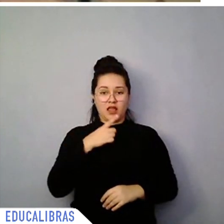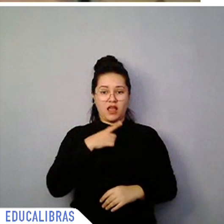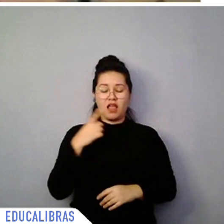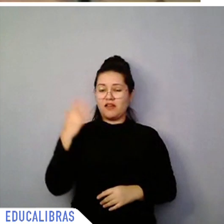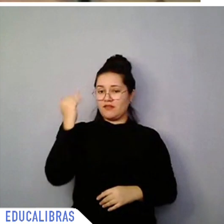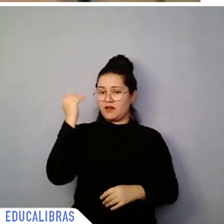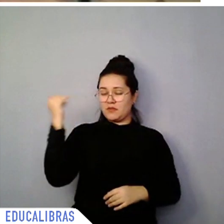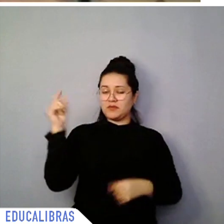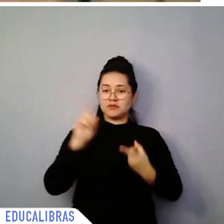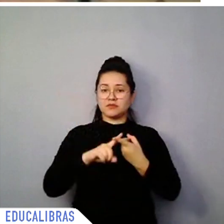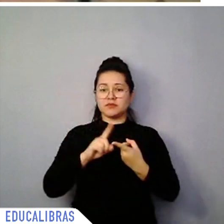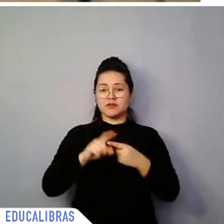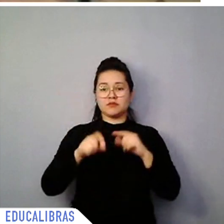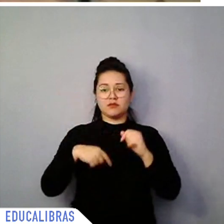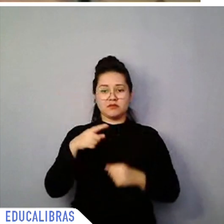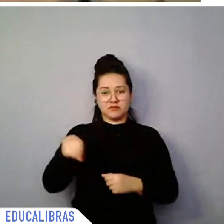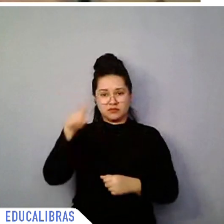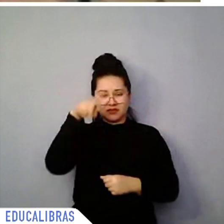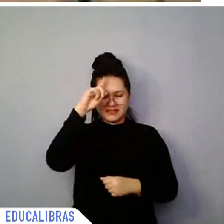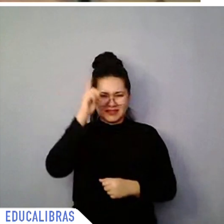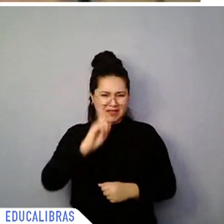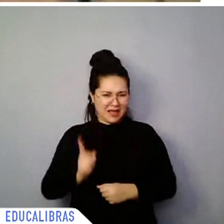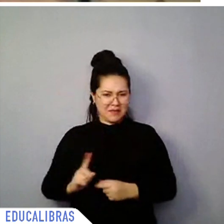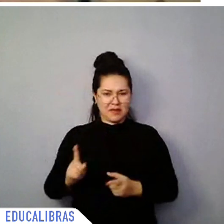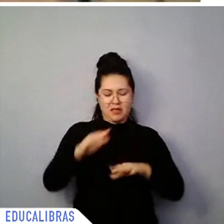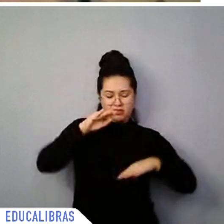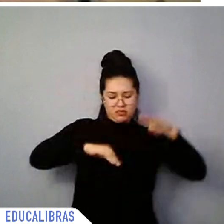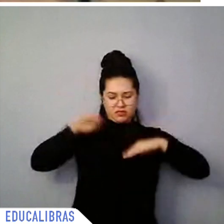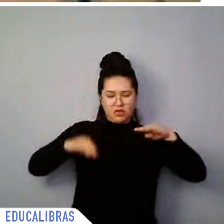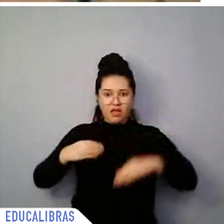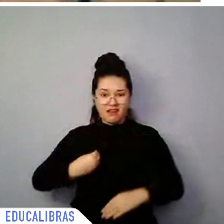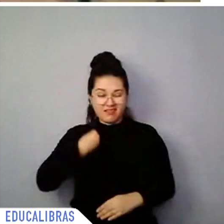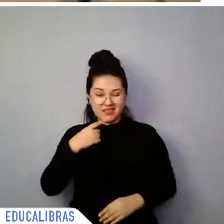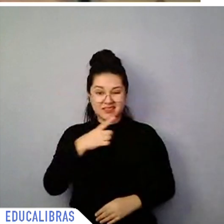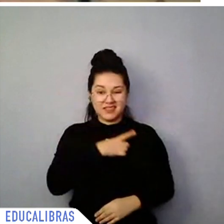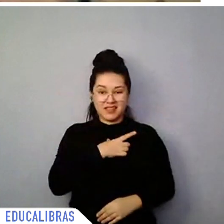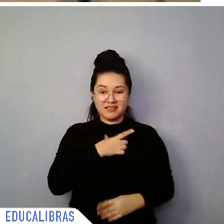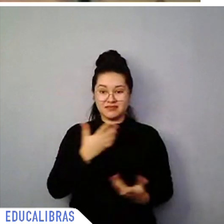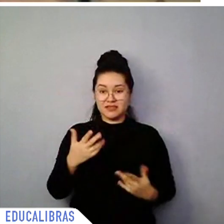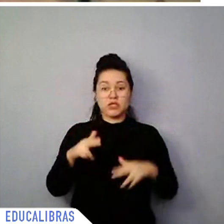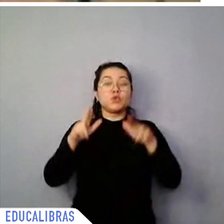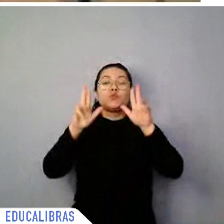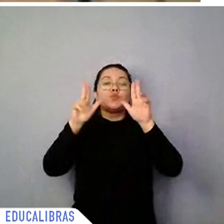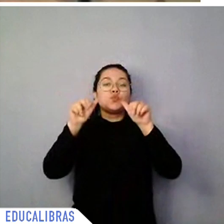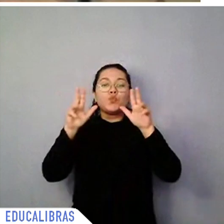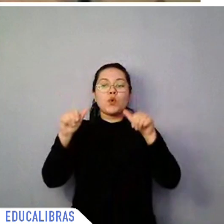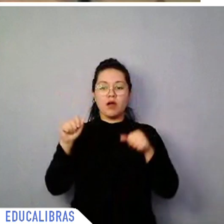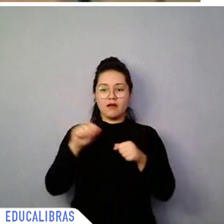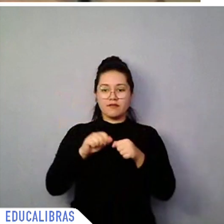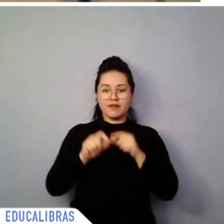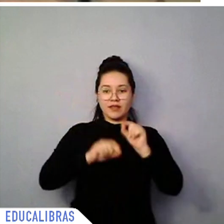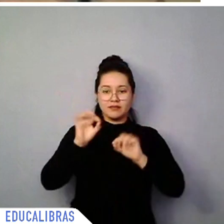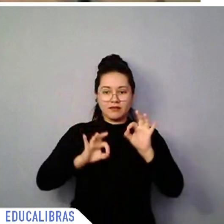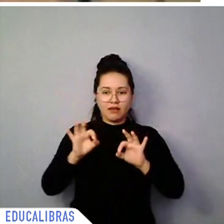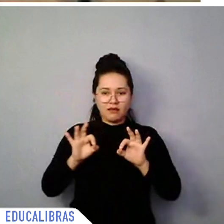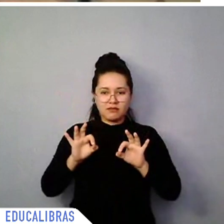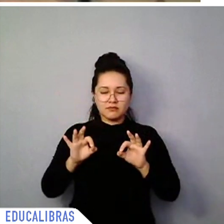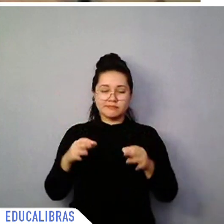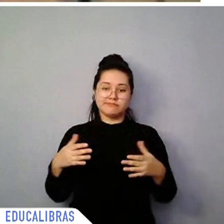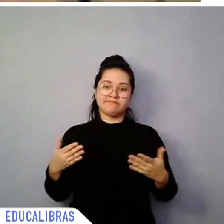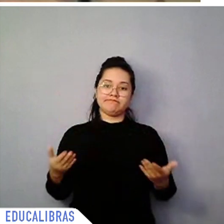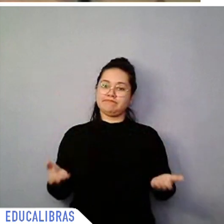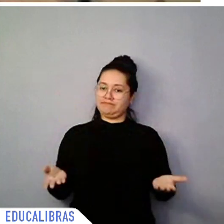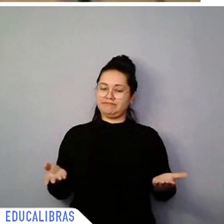situations that are similar to slavery. And I also know many people who were not aware of